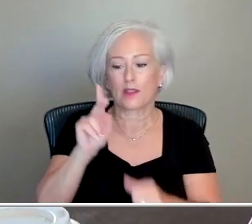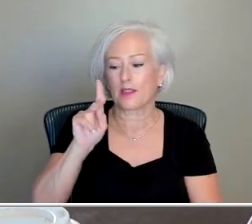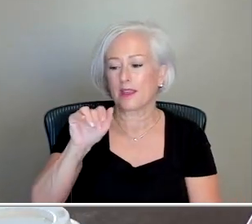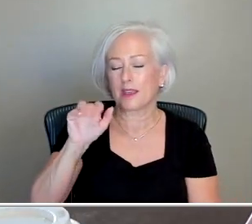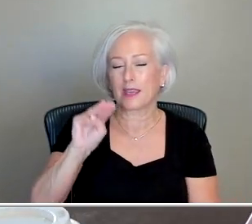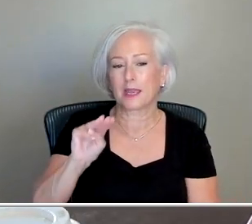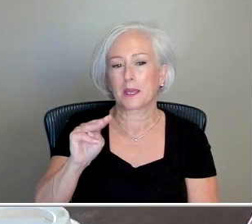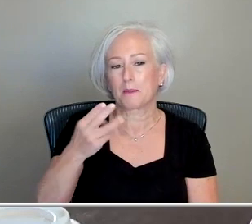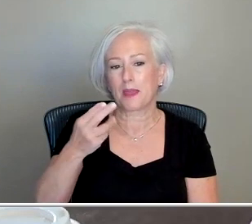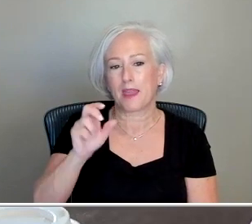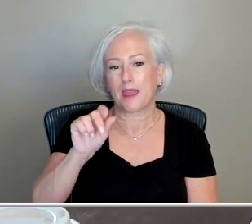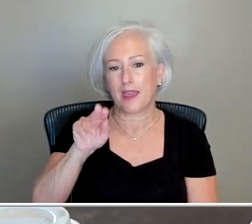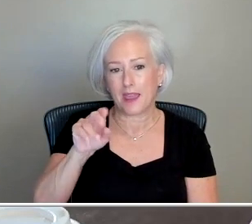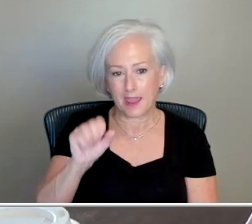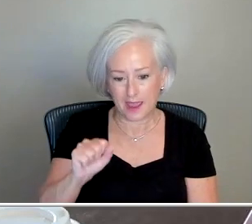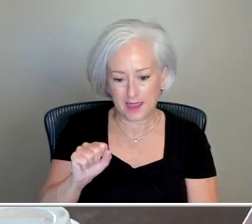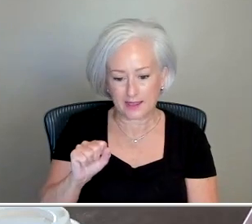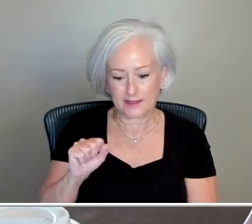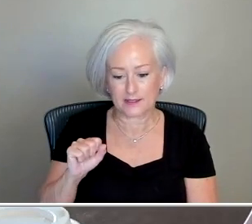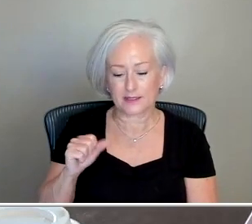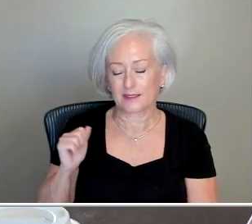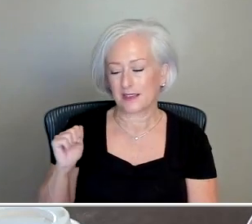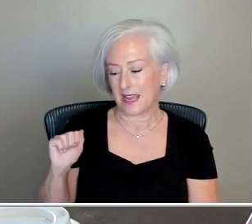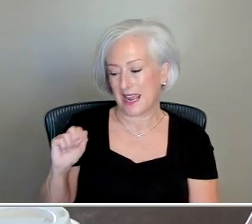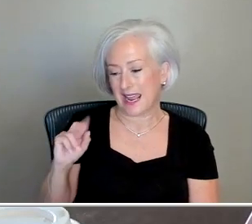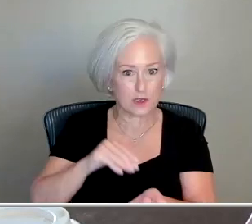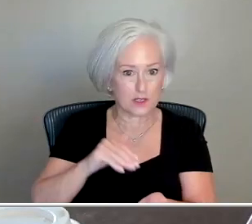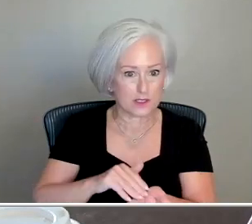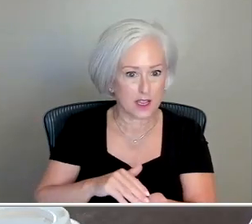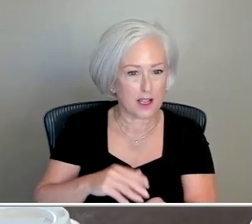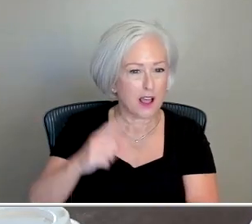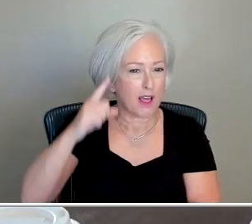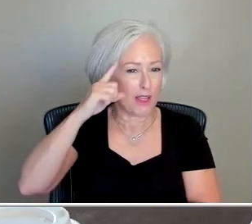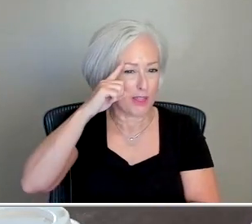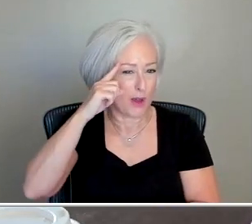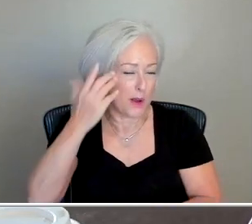told to go to the doctor. It looks like I might have a